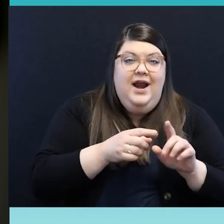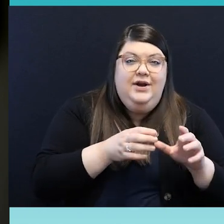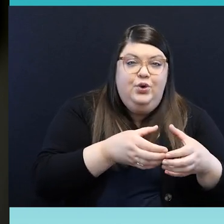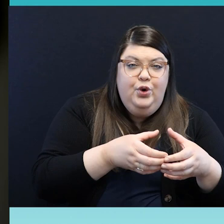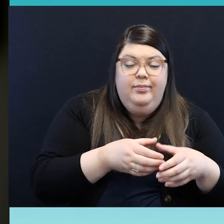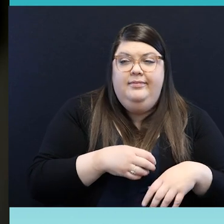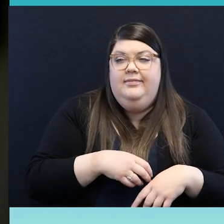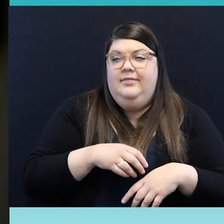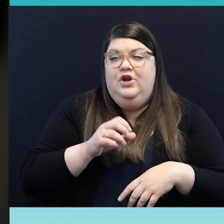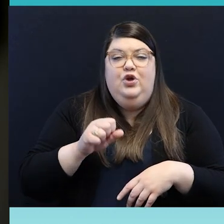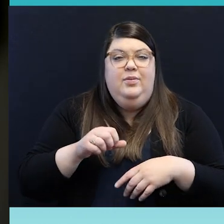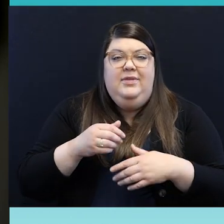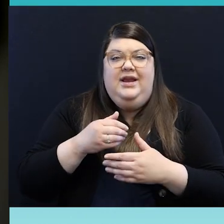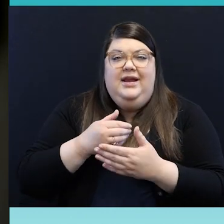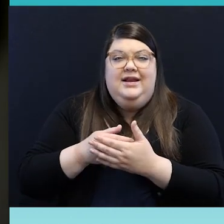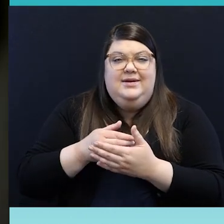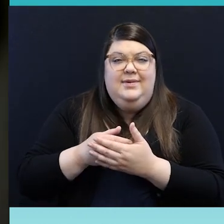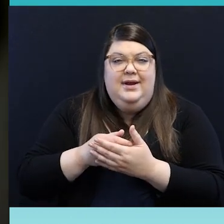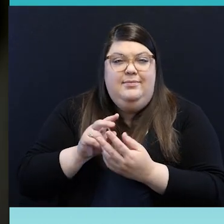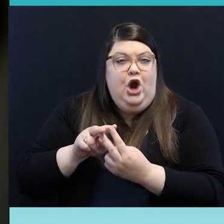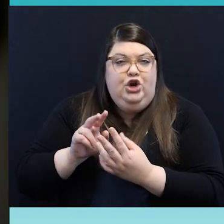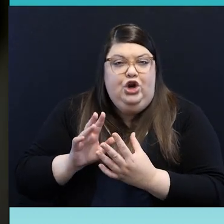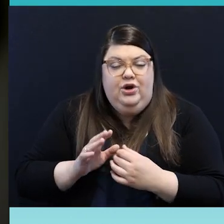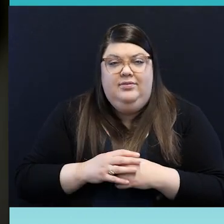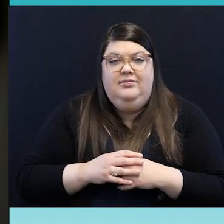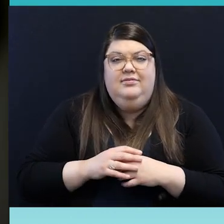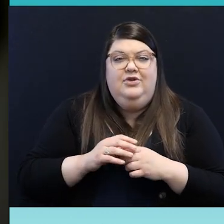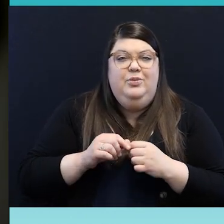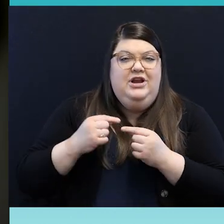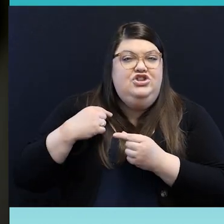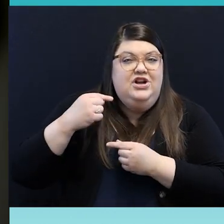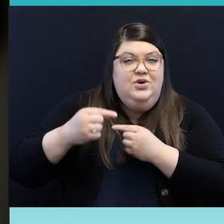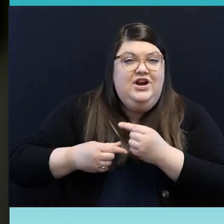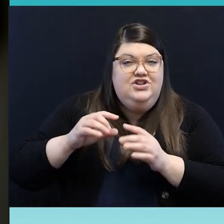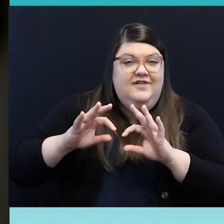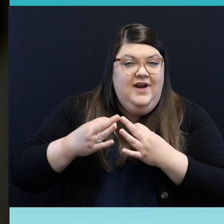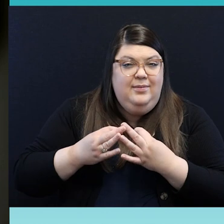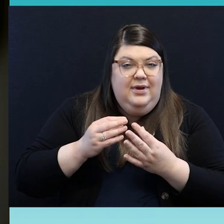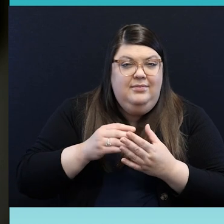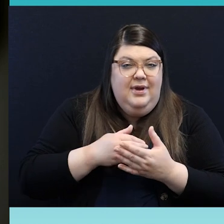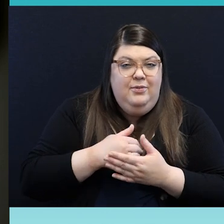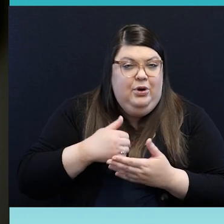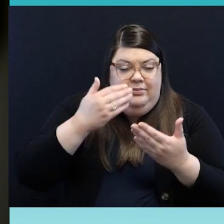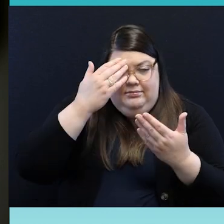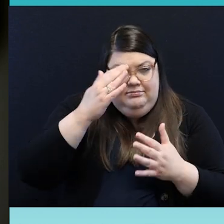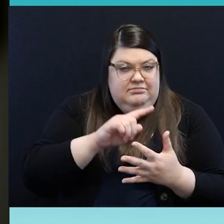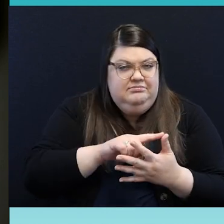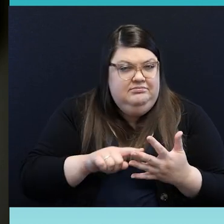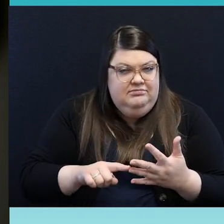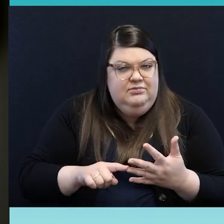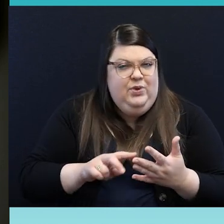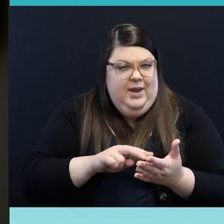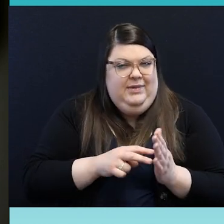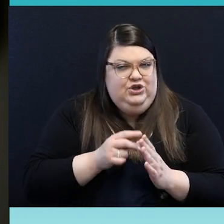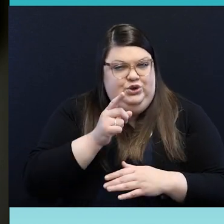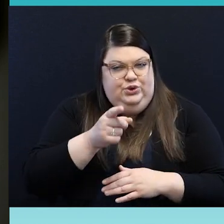be, you know, an intimate partner. It could be a, you know, generational family family member. But really thinking about, you know,